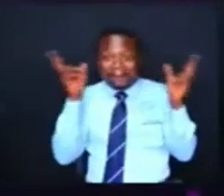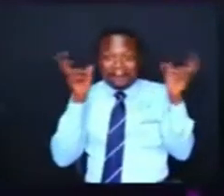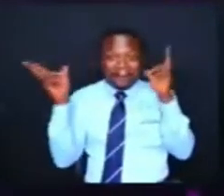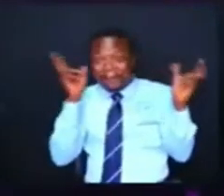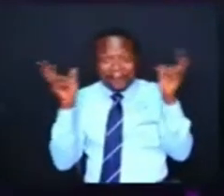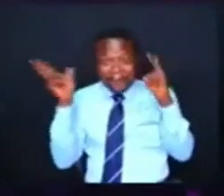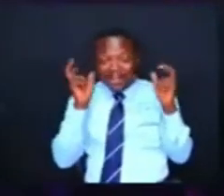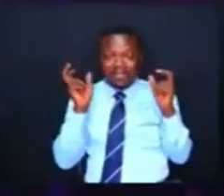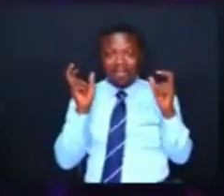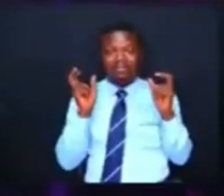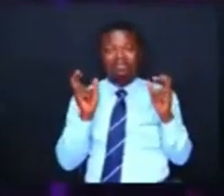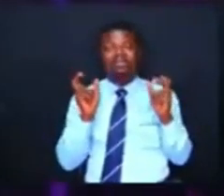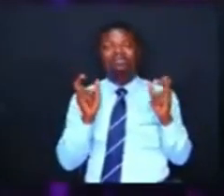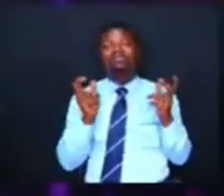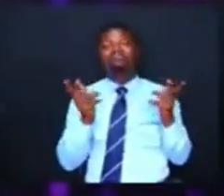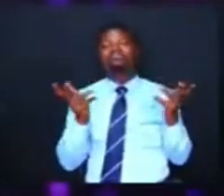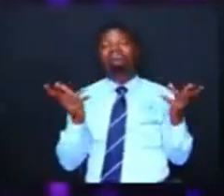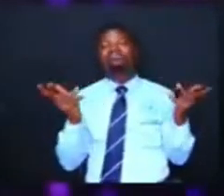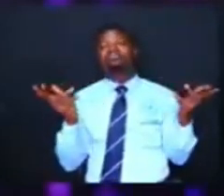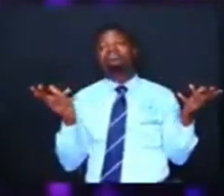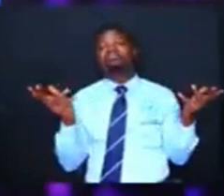even more.